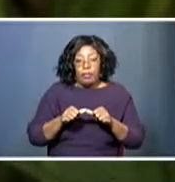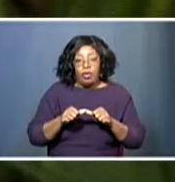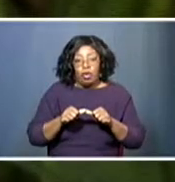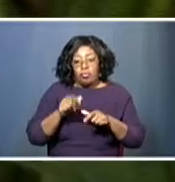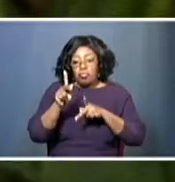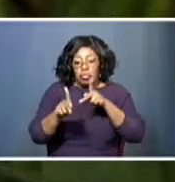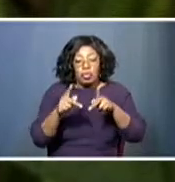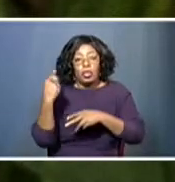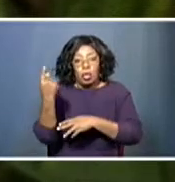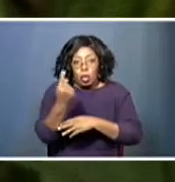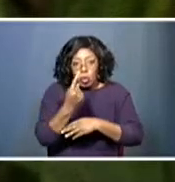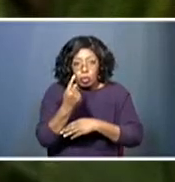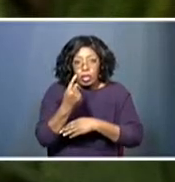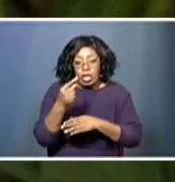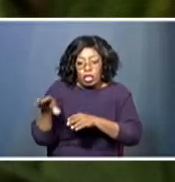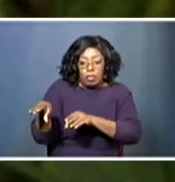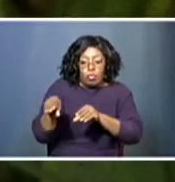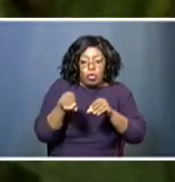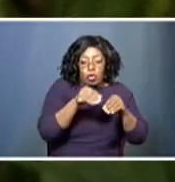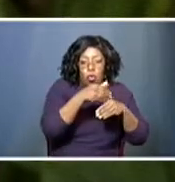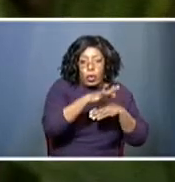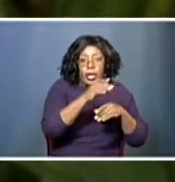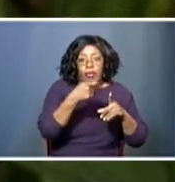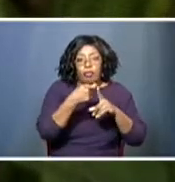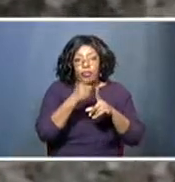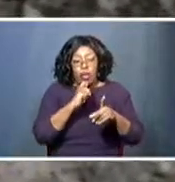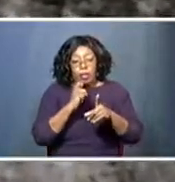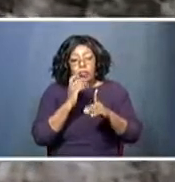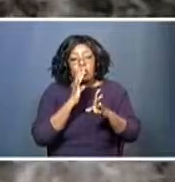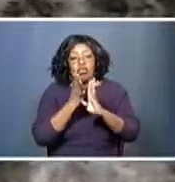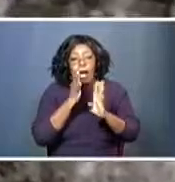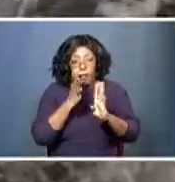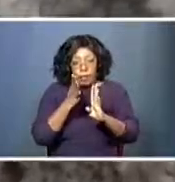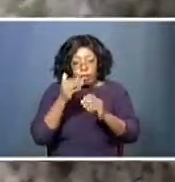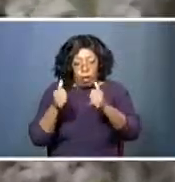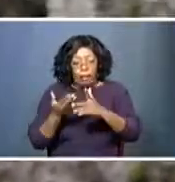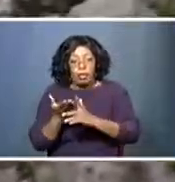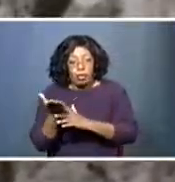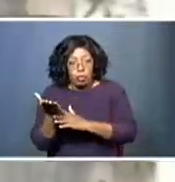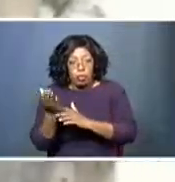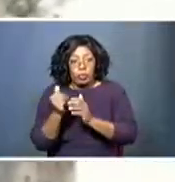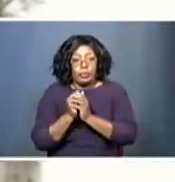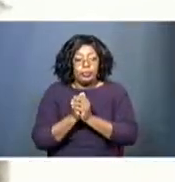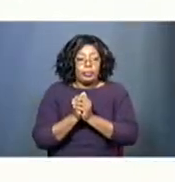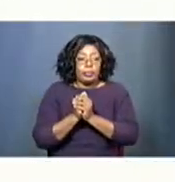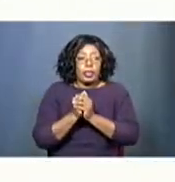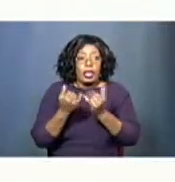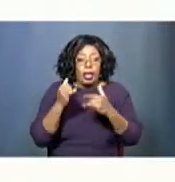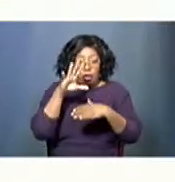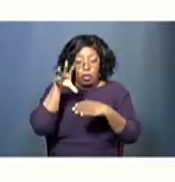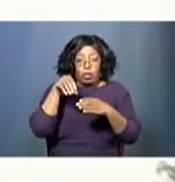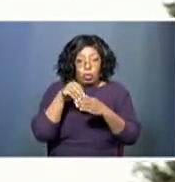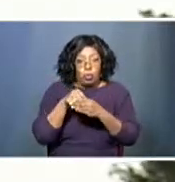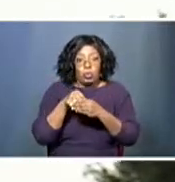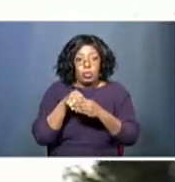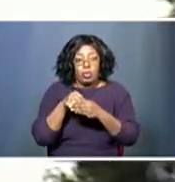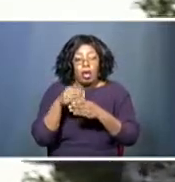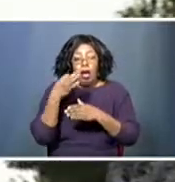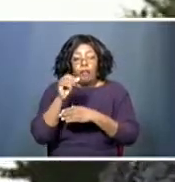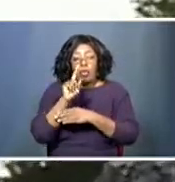from the dangerous, hazardous vehicular traffic. The reconstruction of Fort Finn Castle includes the restoration